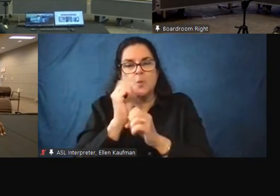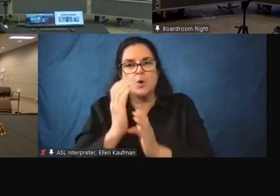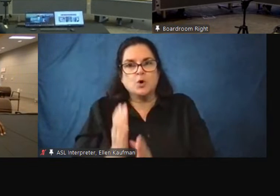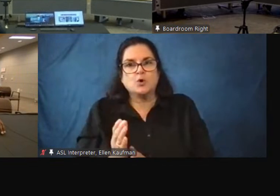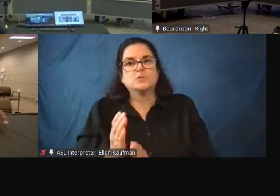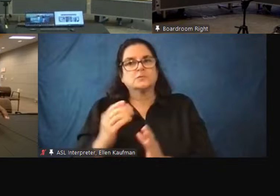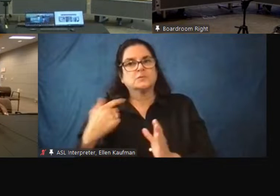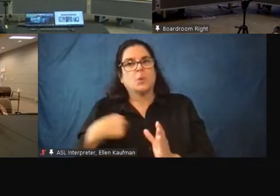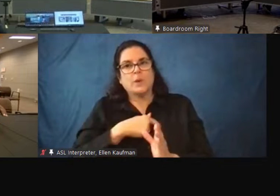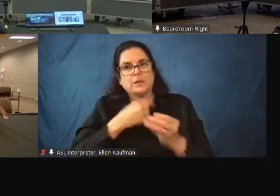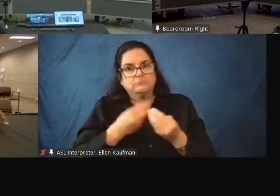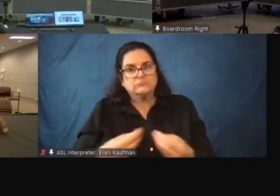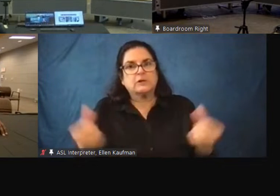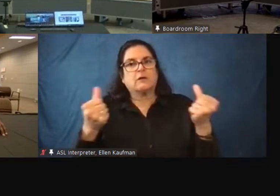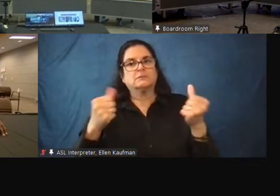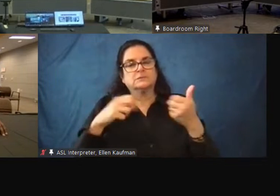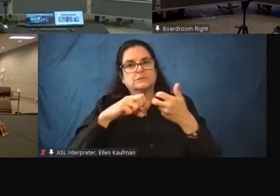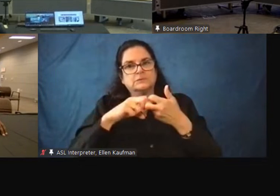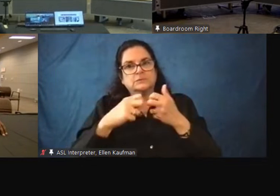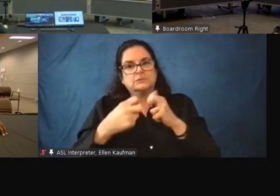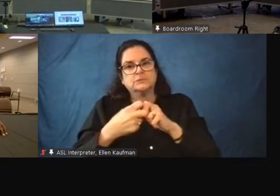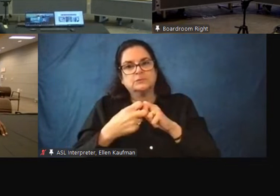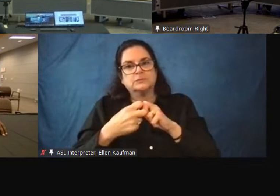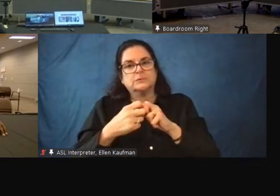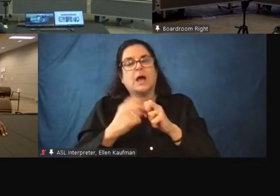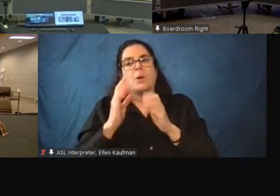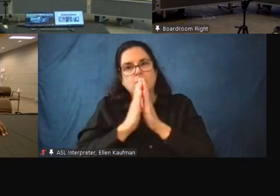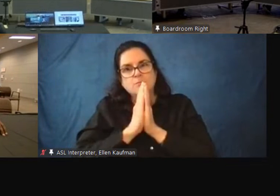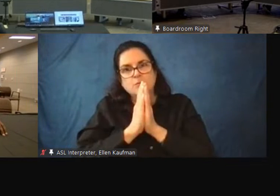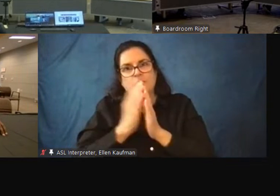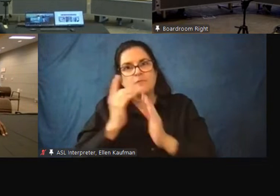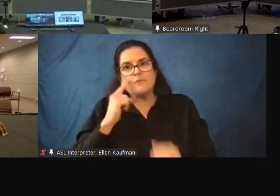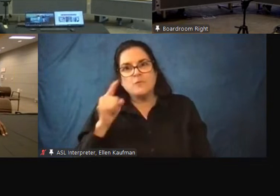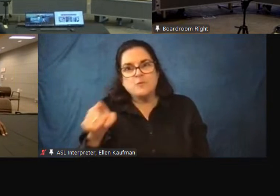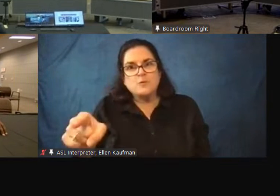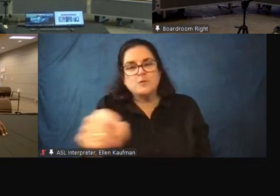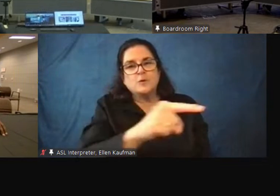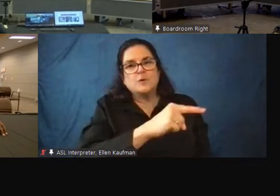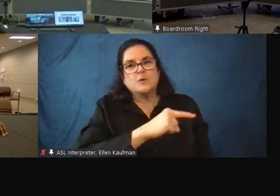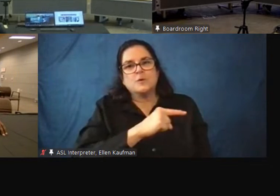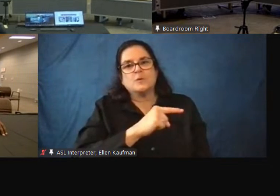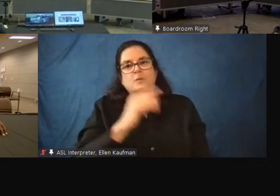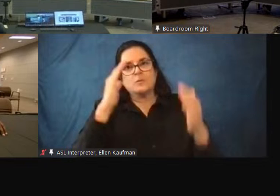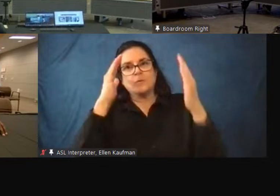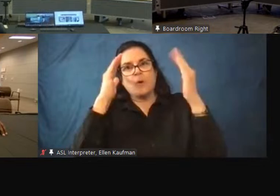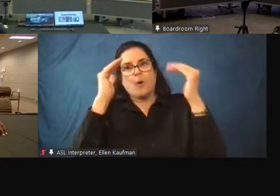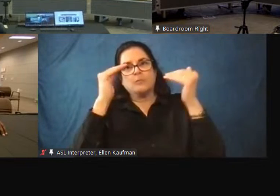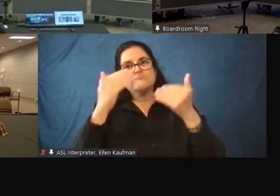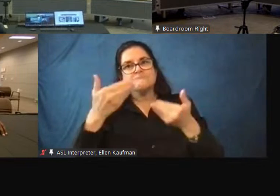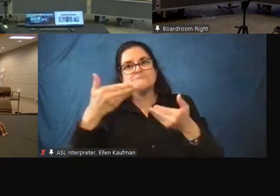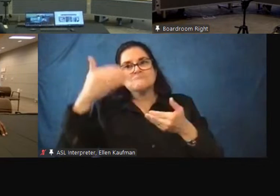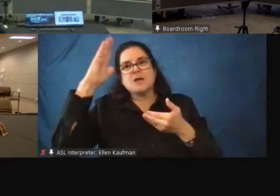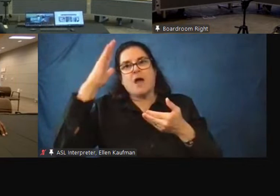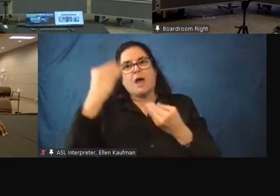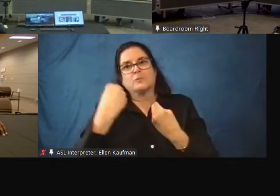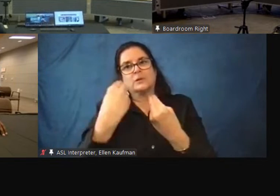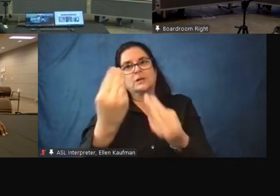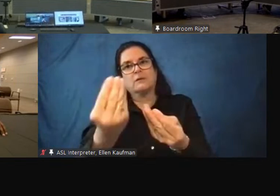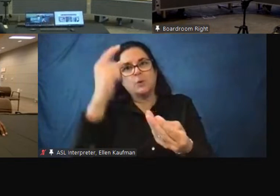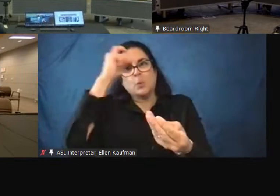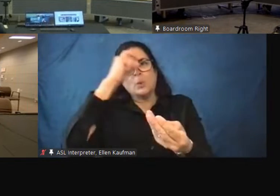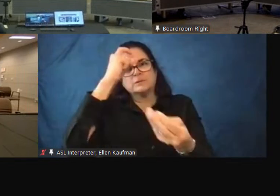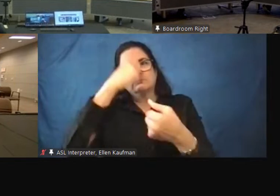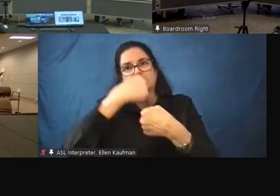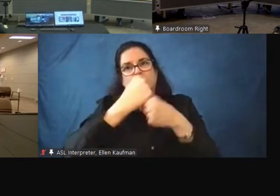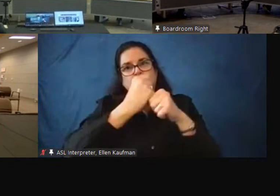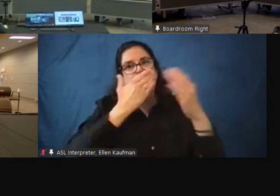issues. And I'll keep you guys in prayer. Hopefully, God will give you the wisdom to able to make the right calls. But